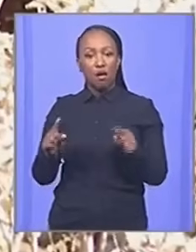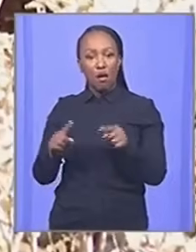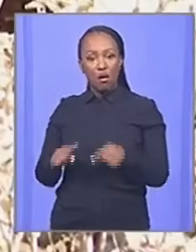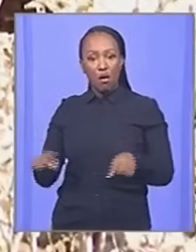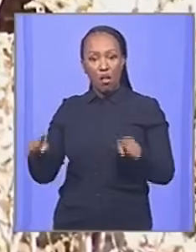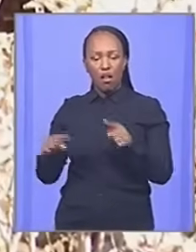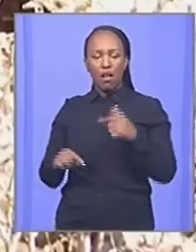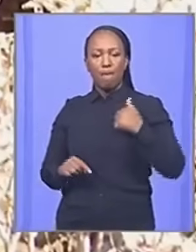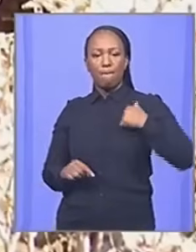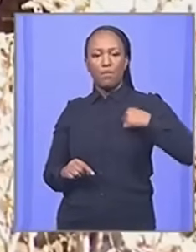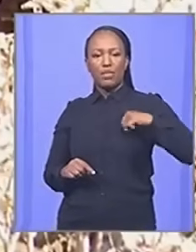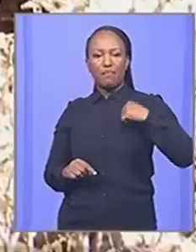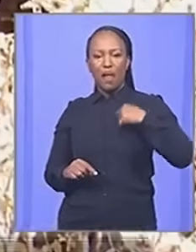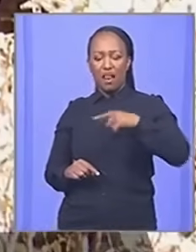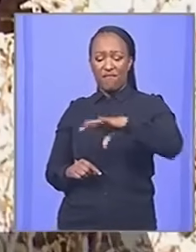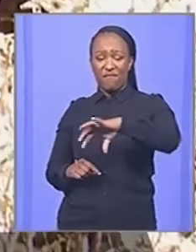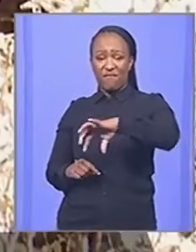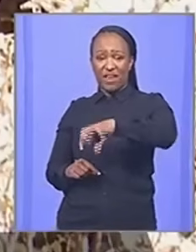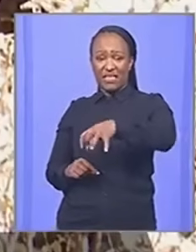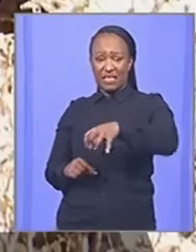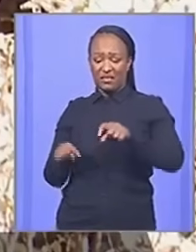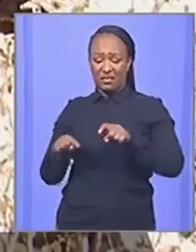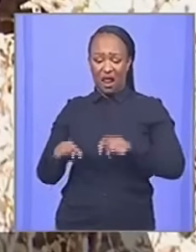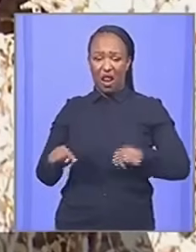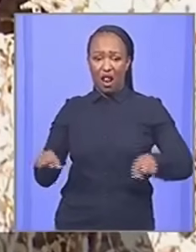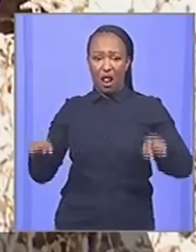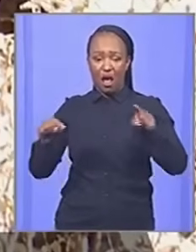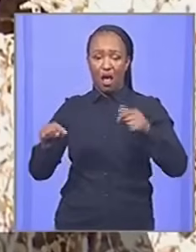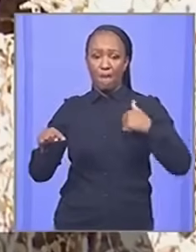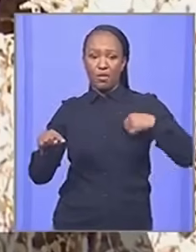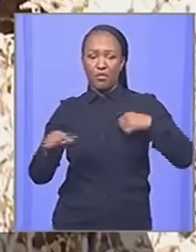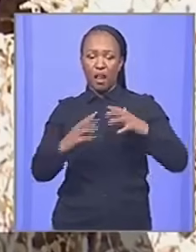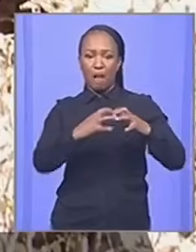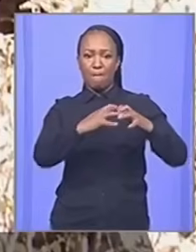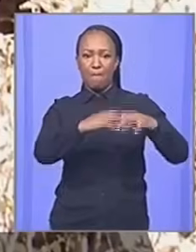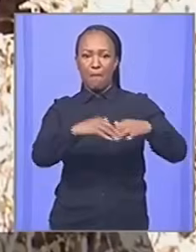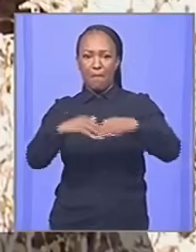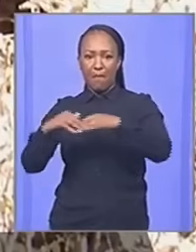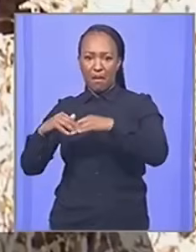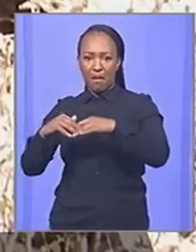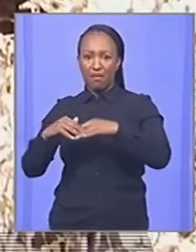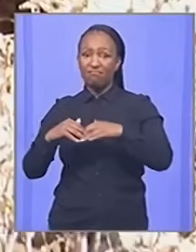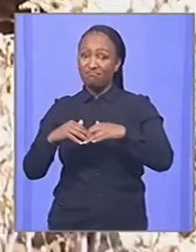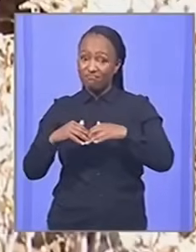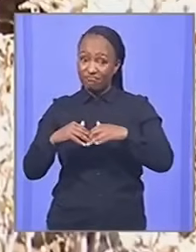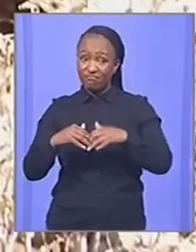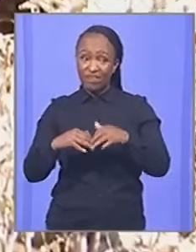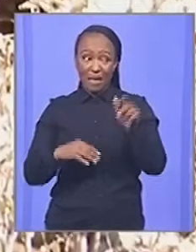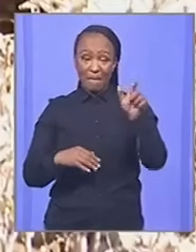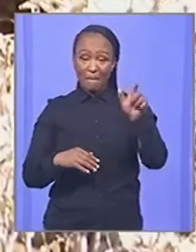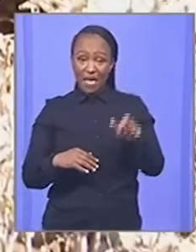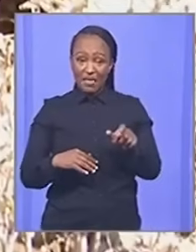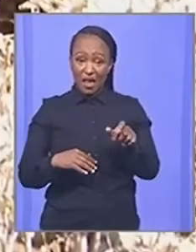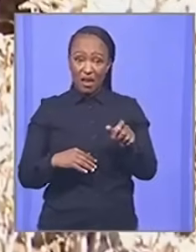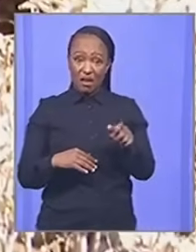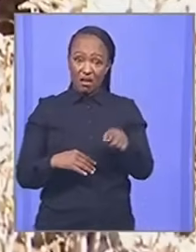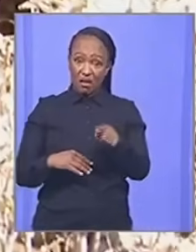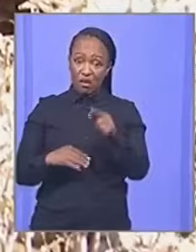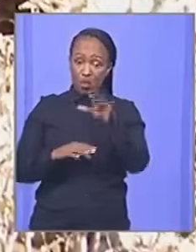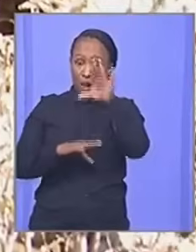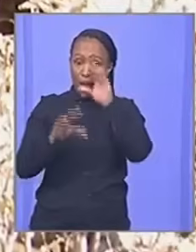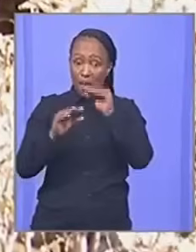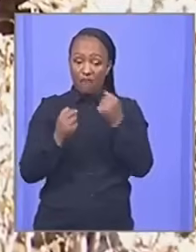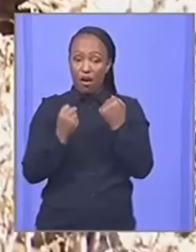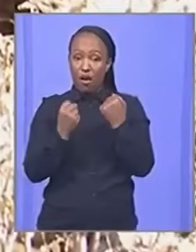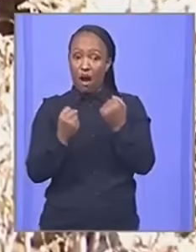Freestata kaofela o nka motho a lo ithuta o ra tsamaya ganne koloi o ya lefapheng la tsa